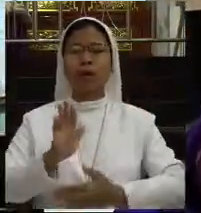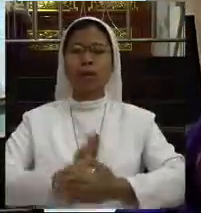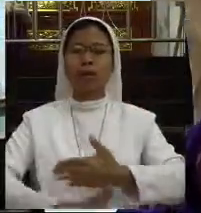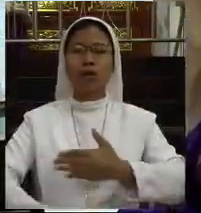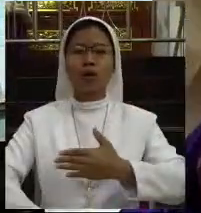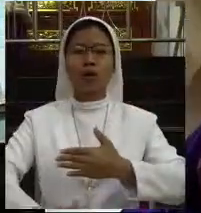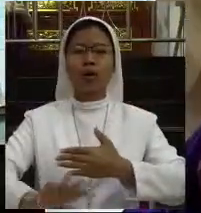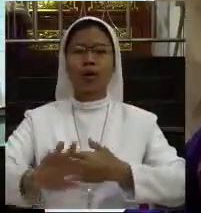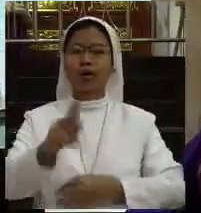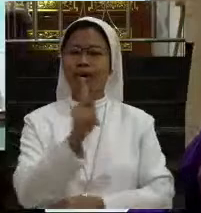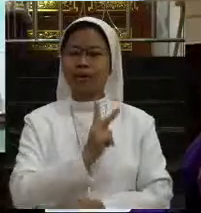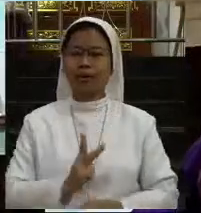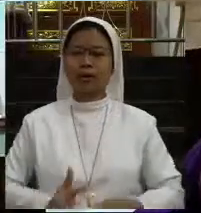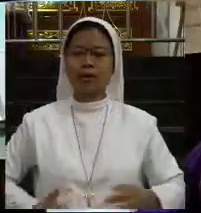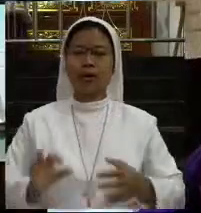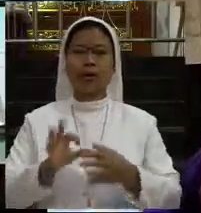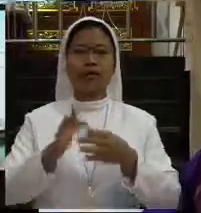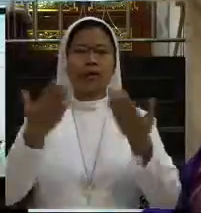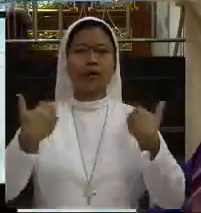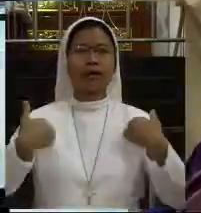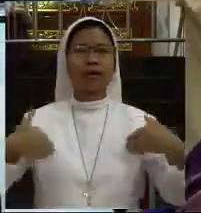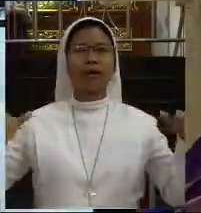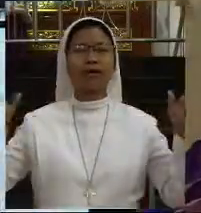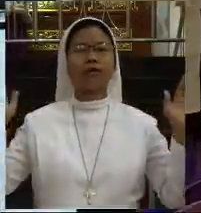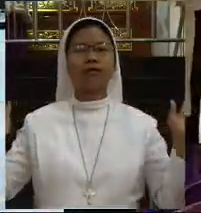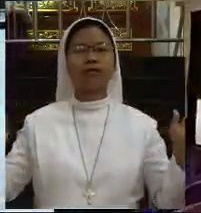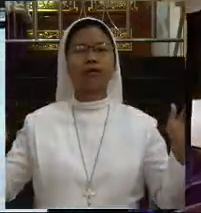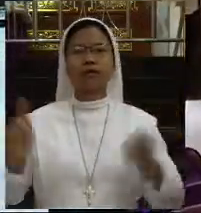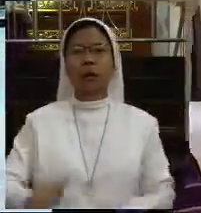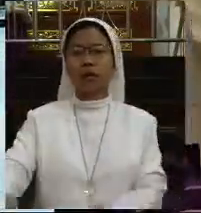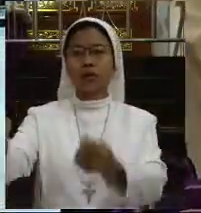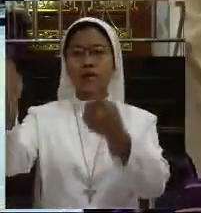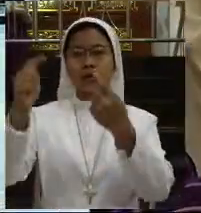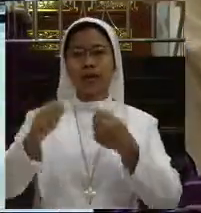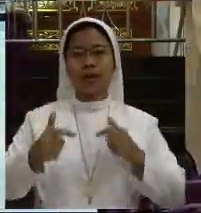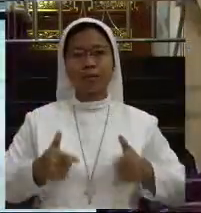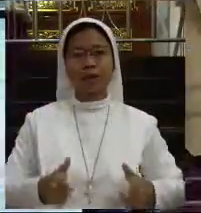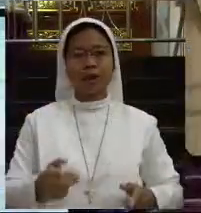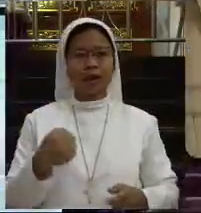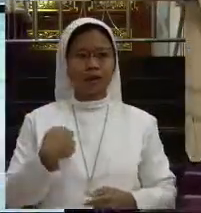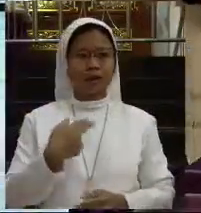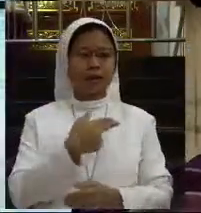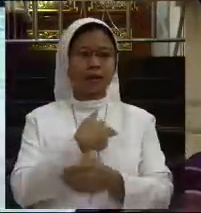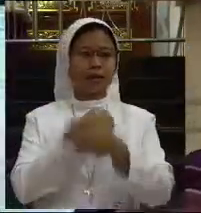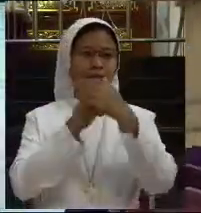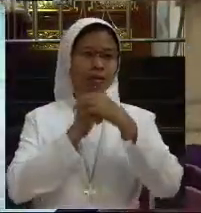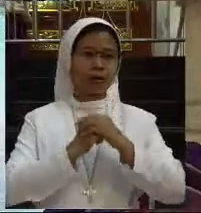Come